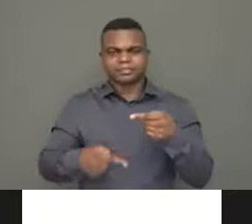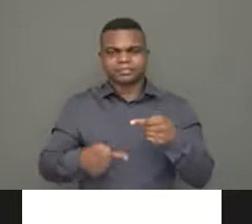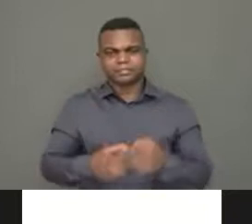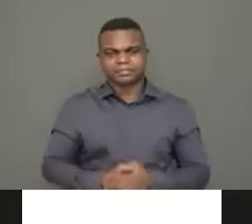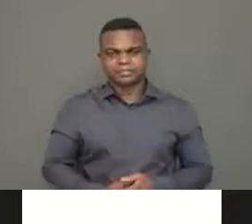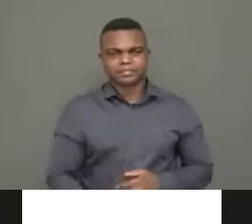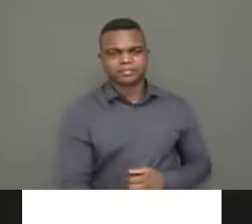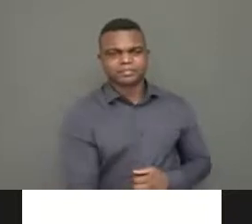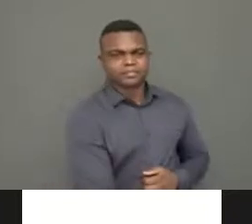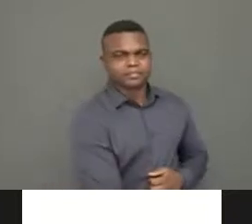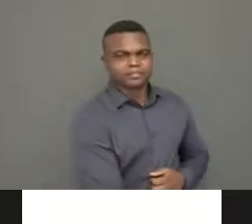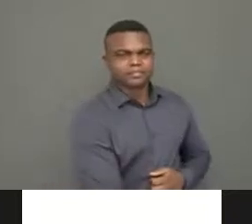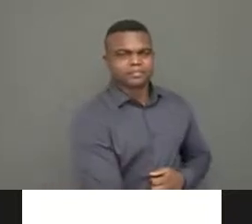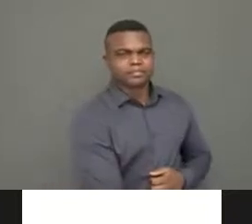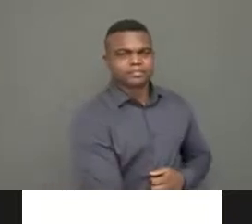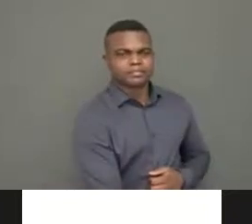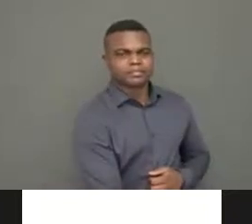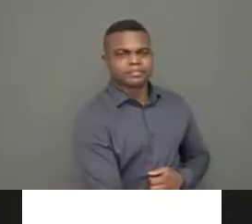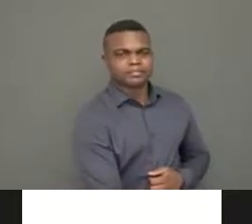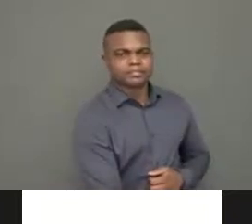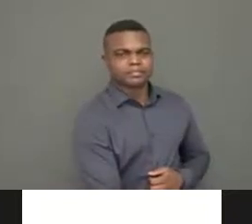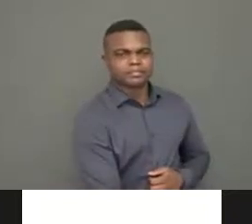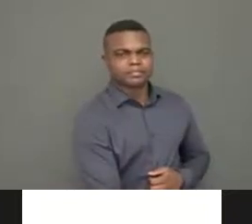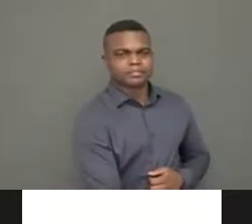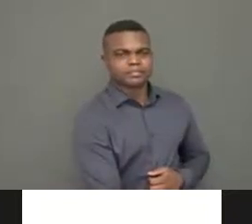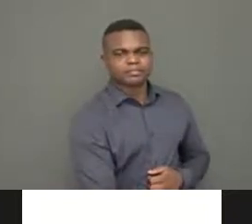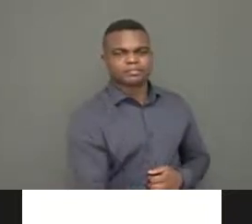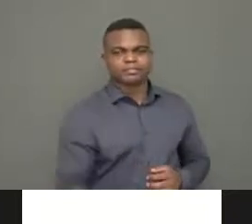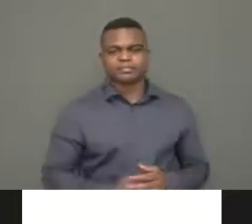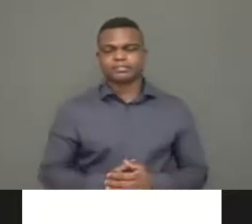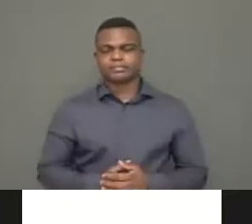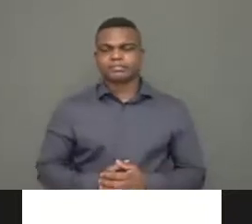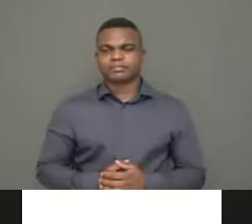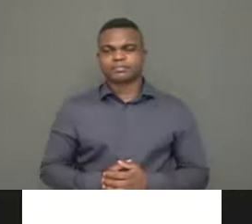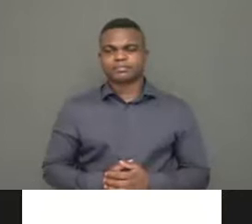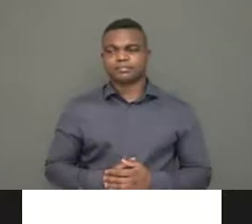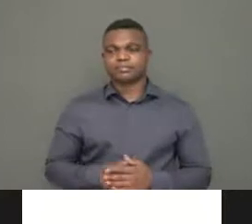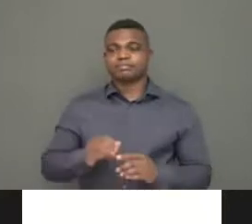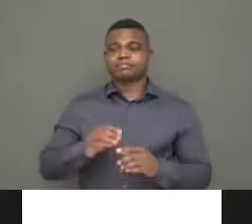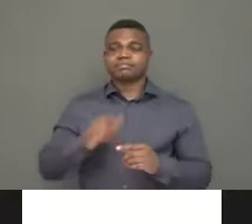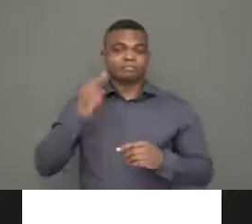contribute to the well-being of the community. So my question is,